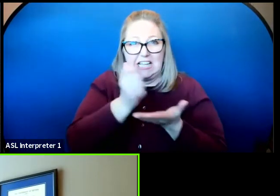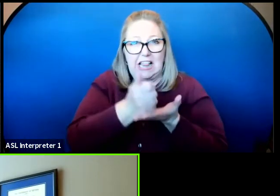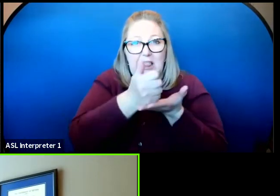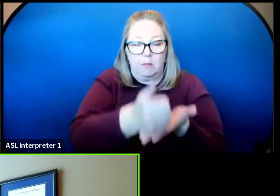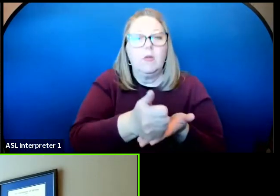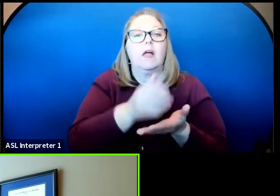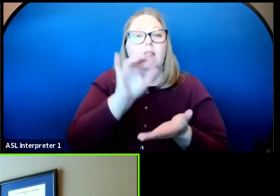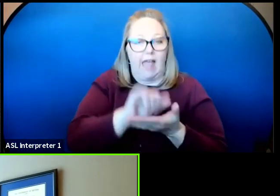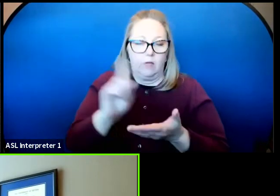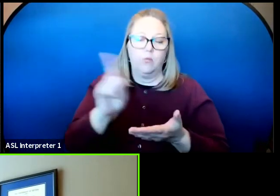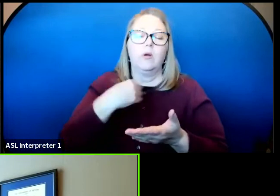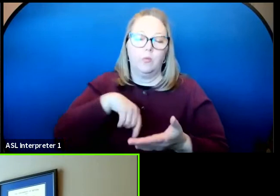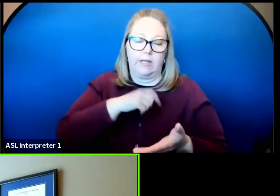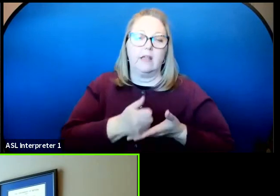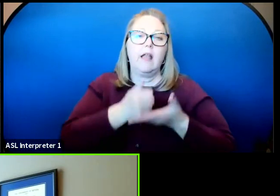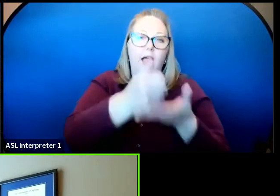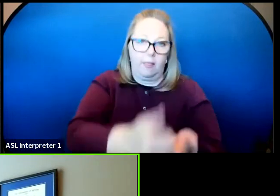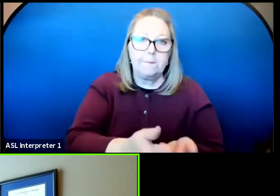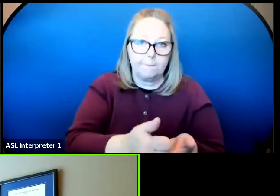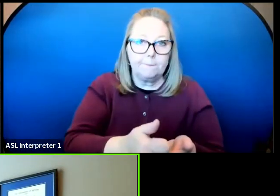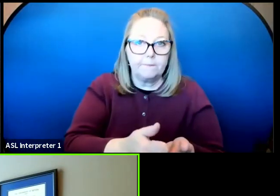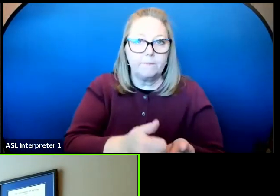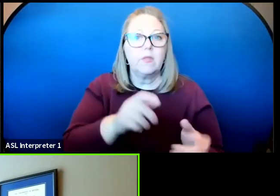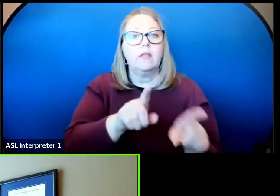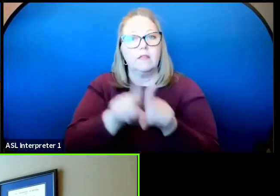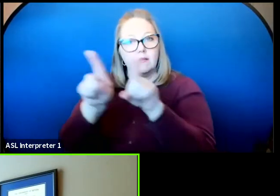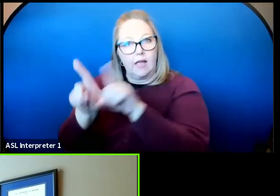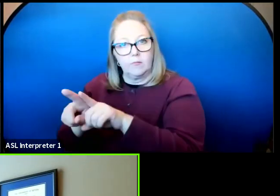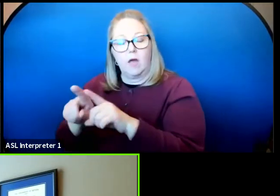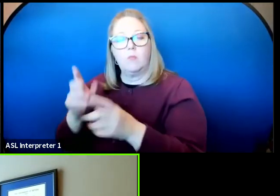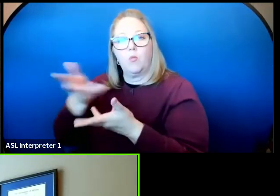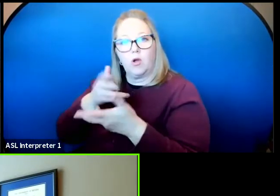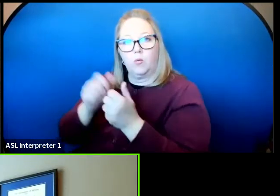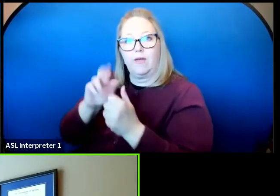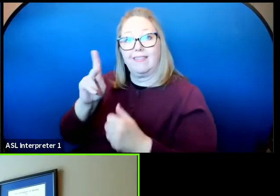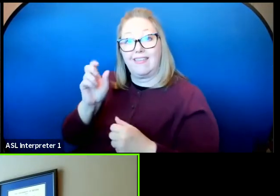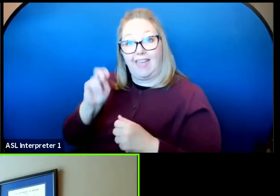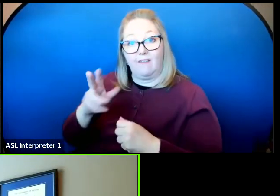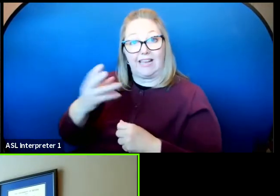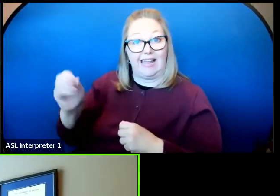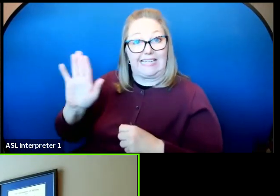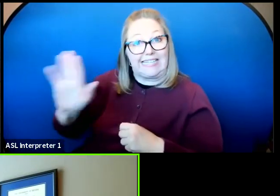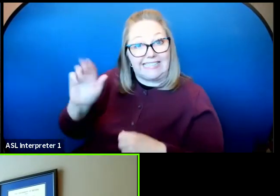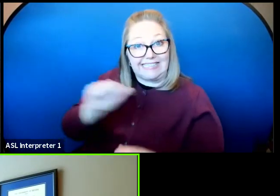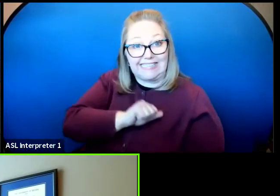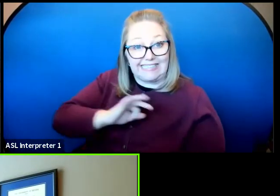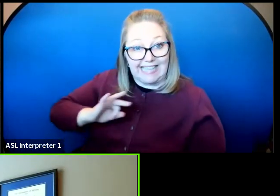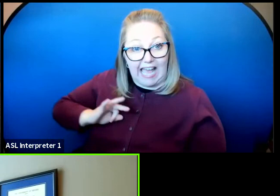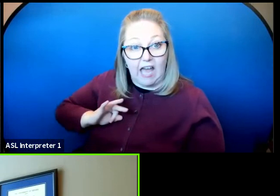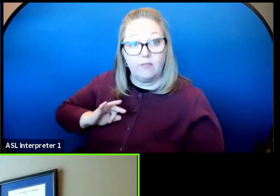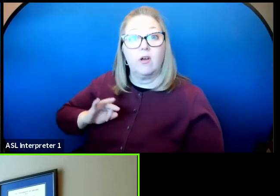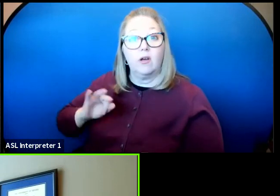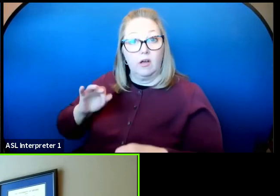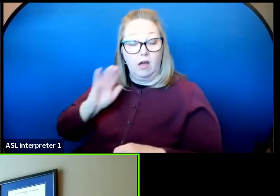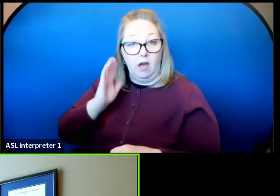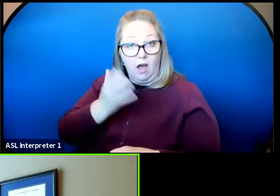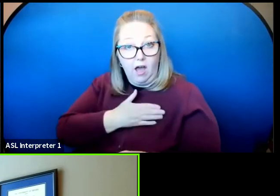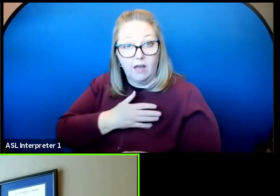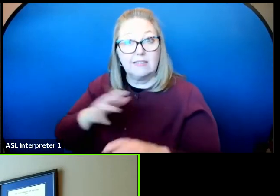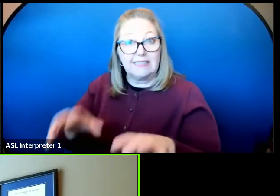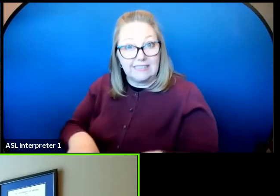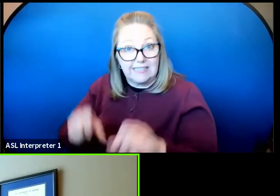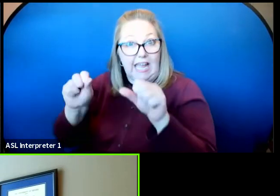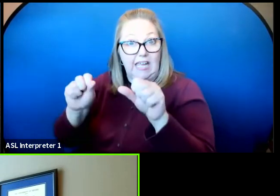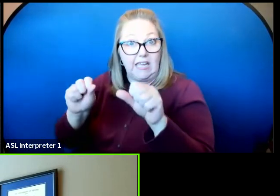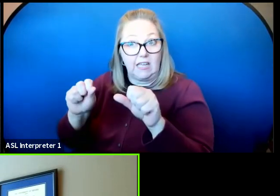can help. But working in conjunction with Kevin's staff, we feel confident that taking that extra step to really give